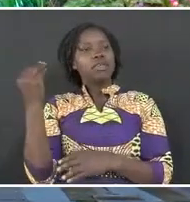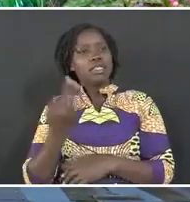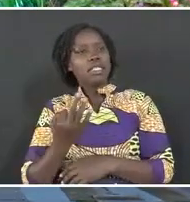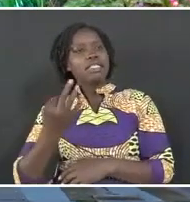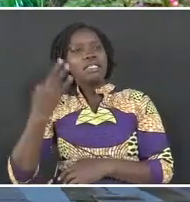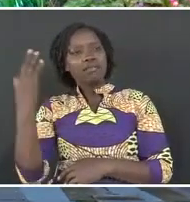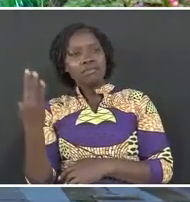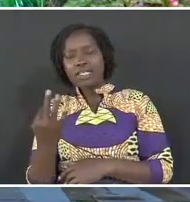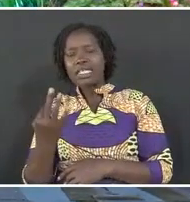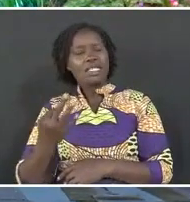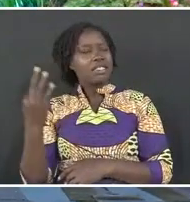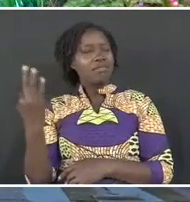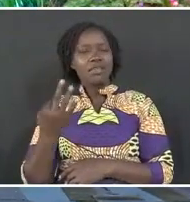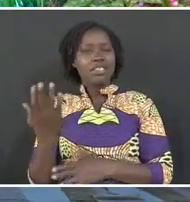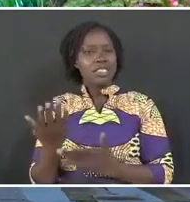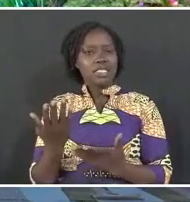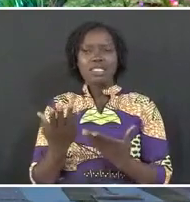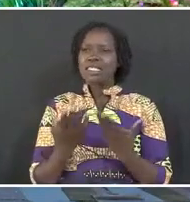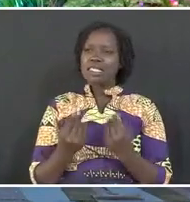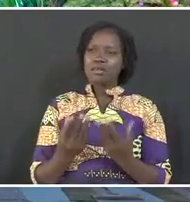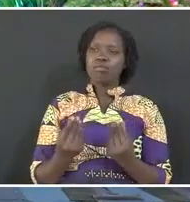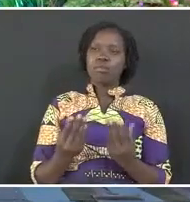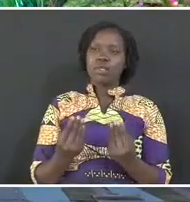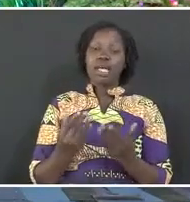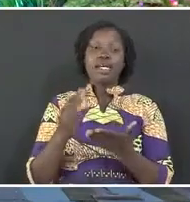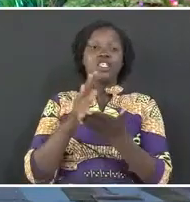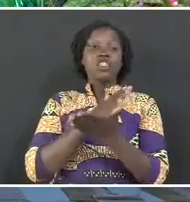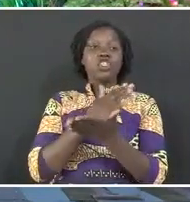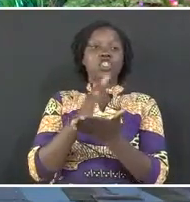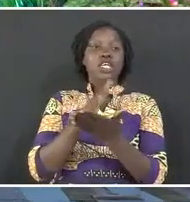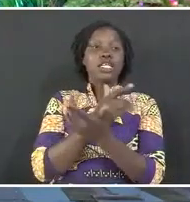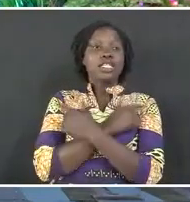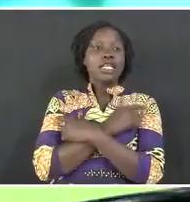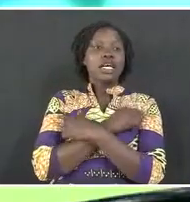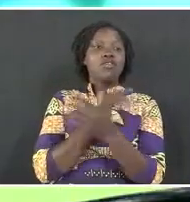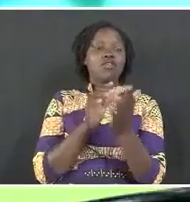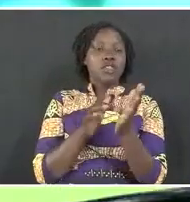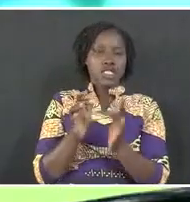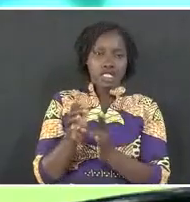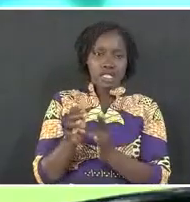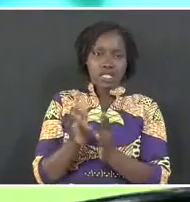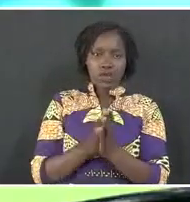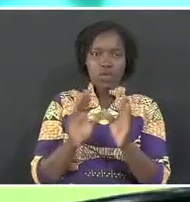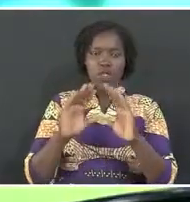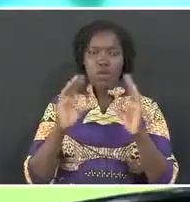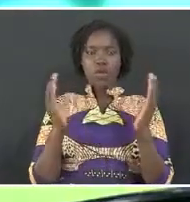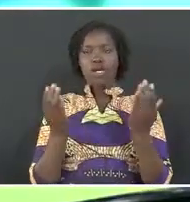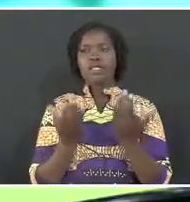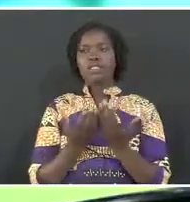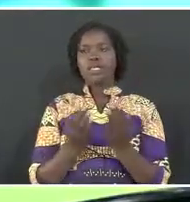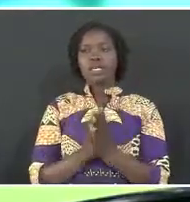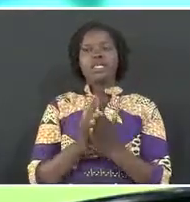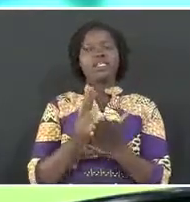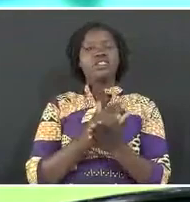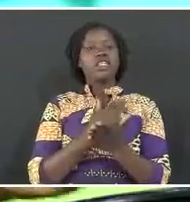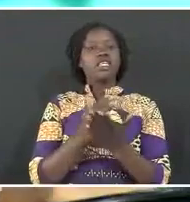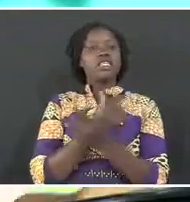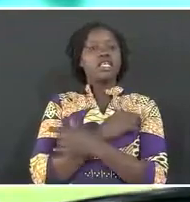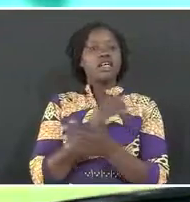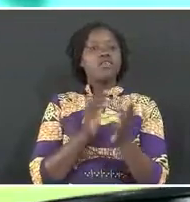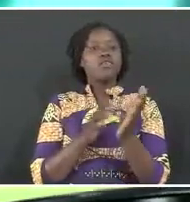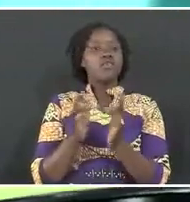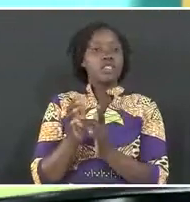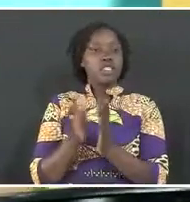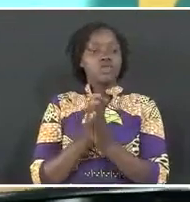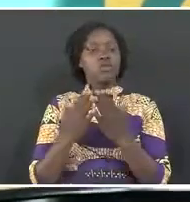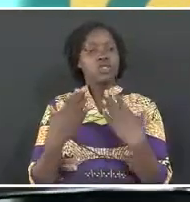evangelize. Evangelism is very simple. Sharing the love of Jesus with the world. Sharing the love of Jesus